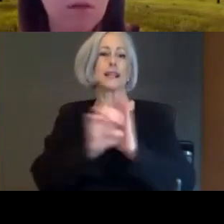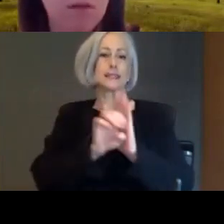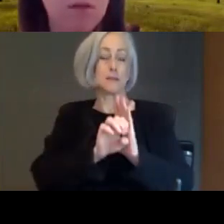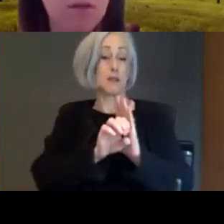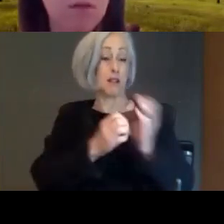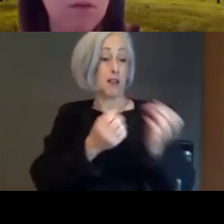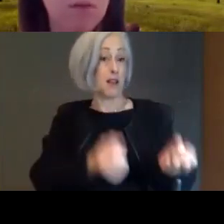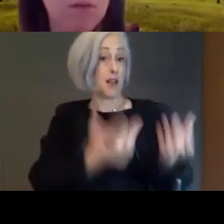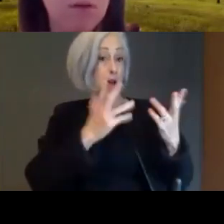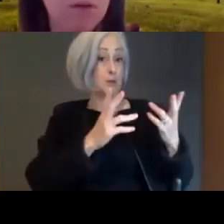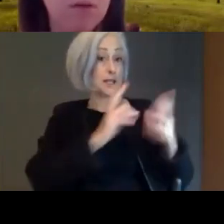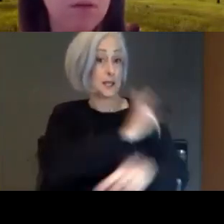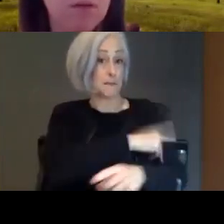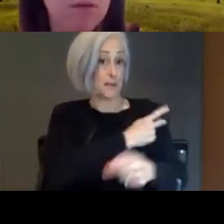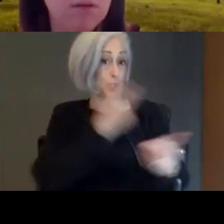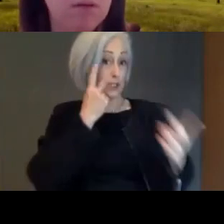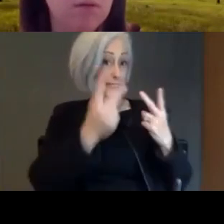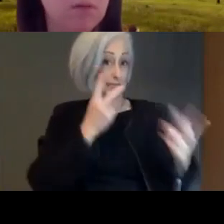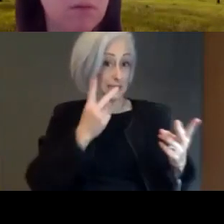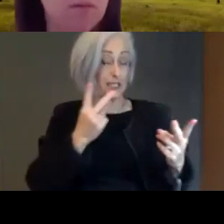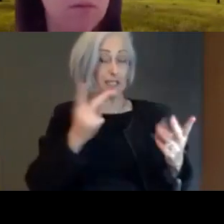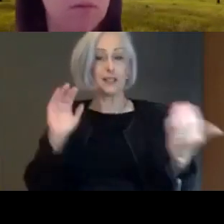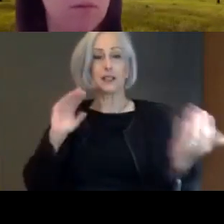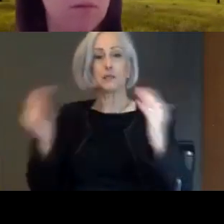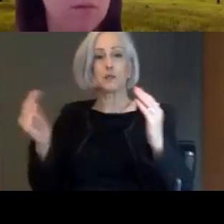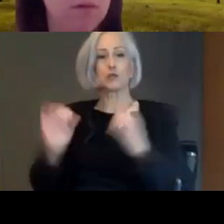days. I think that is